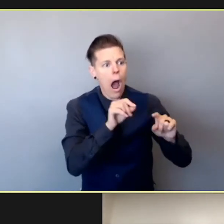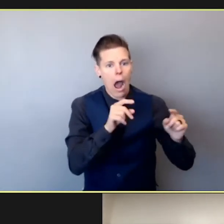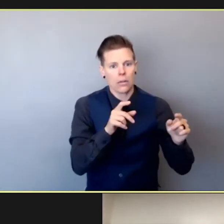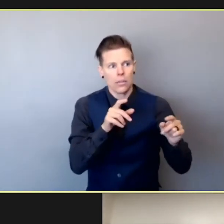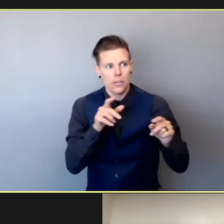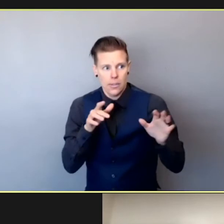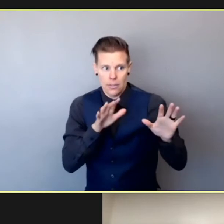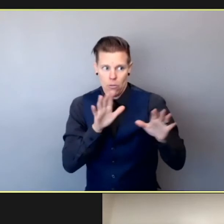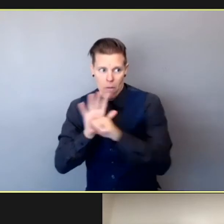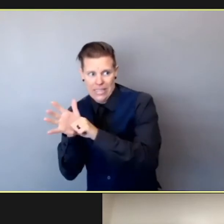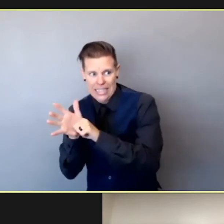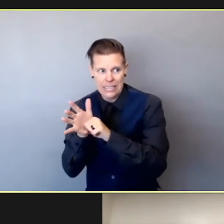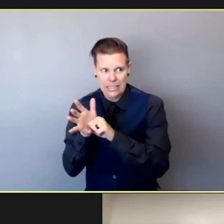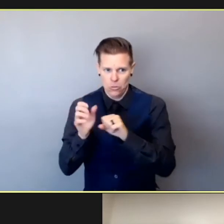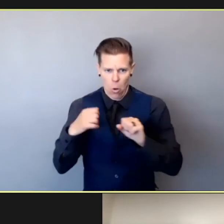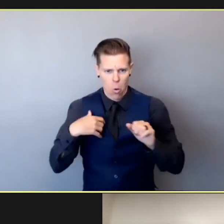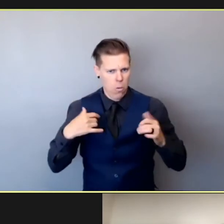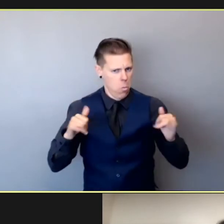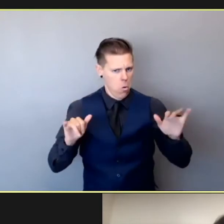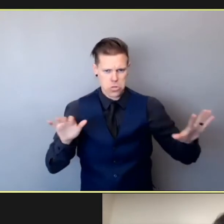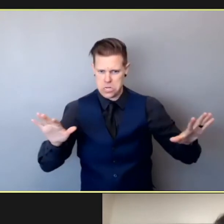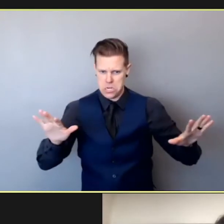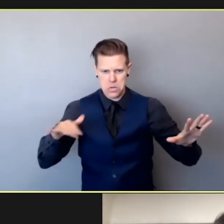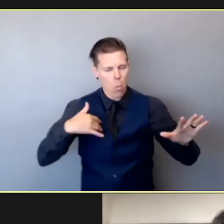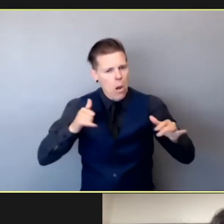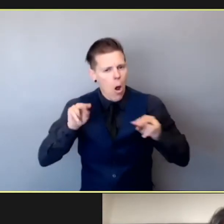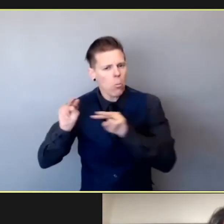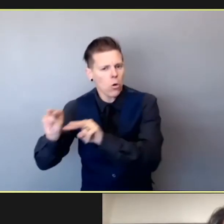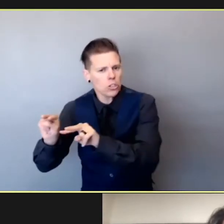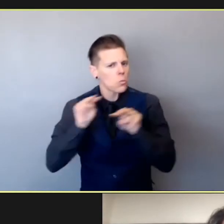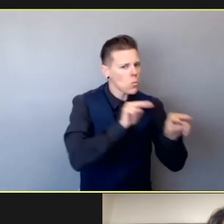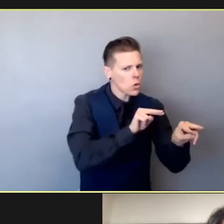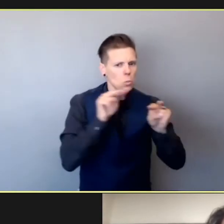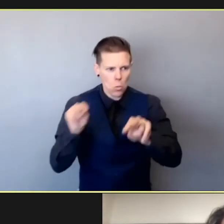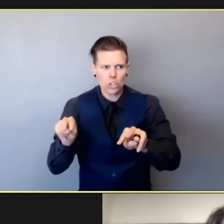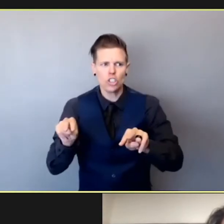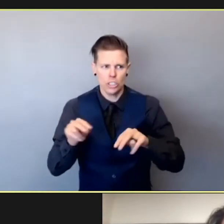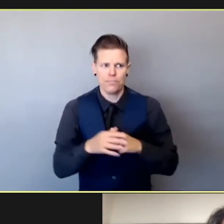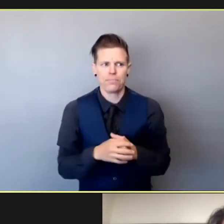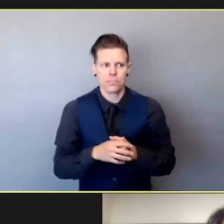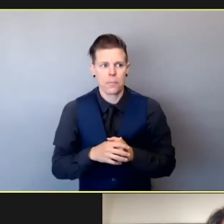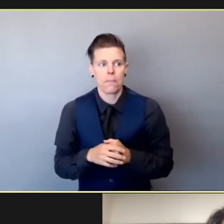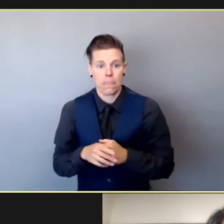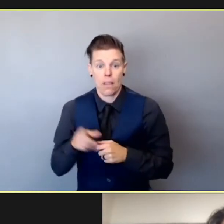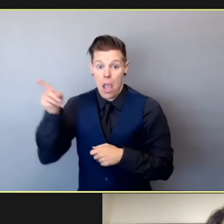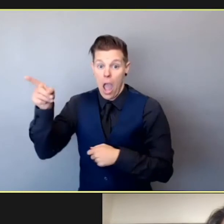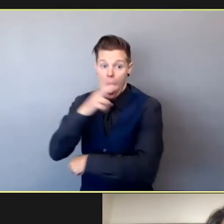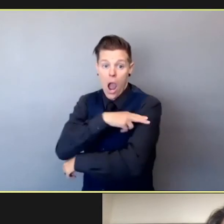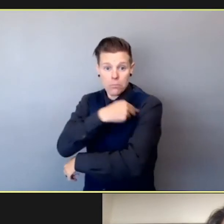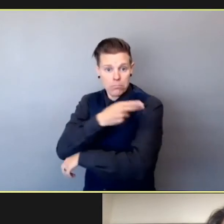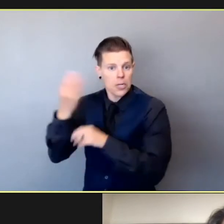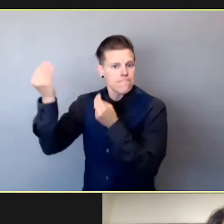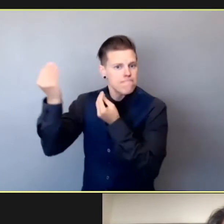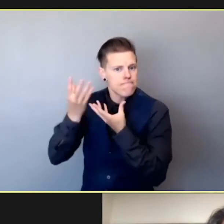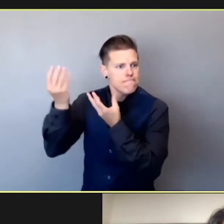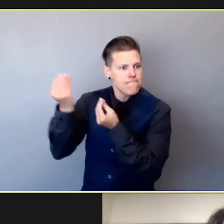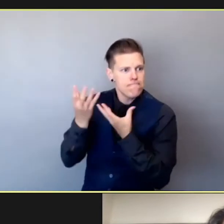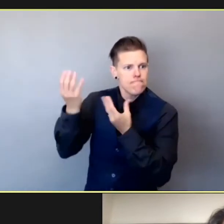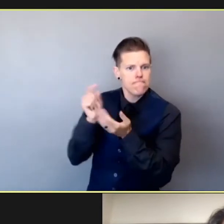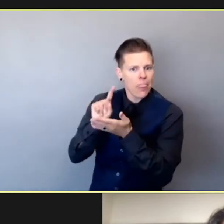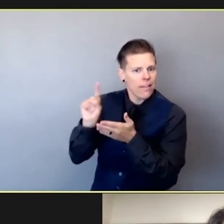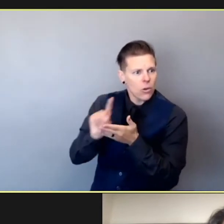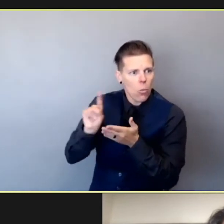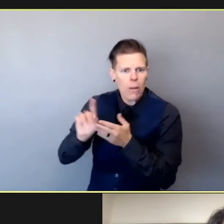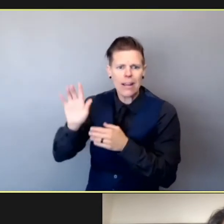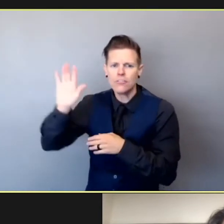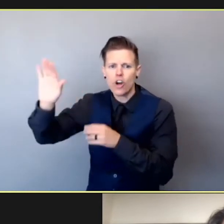we monitor that really closely. The hospital group checks in every week to talk about the data and the numbers. And I think